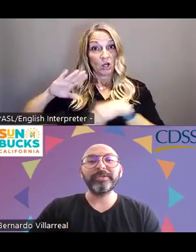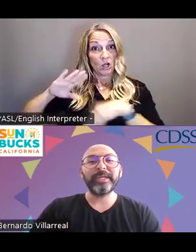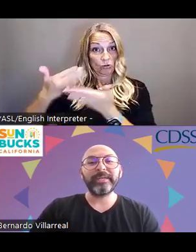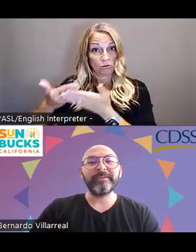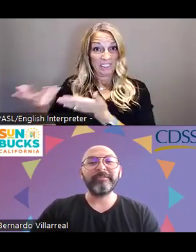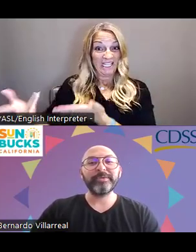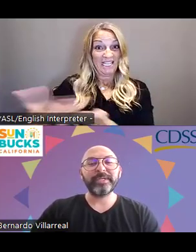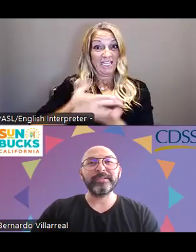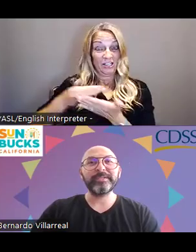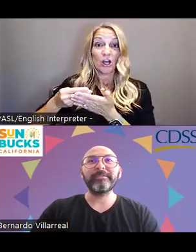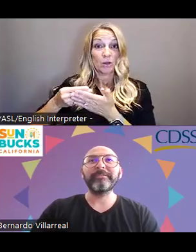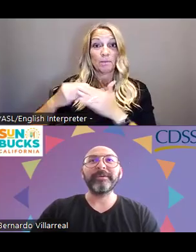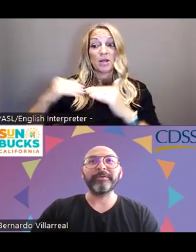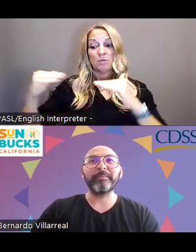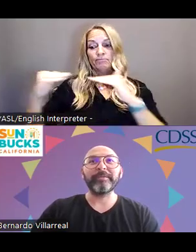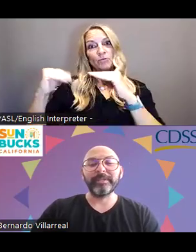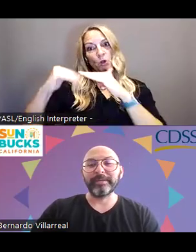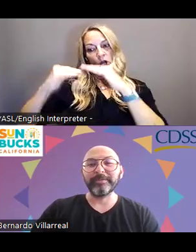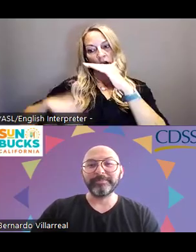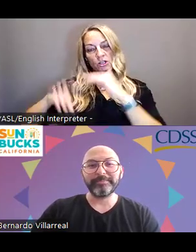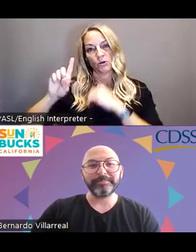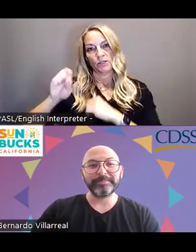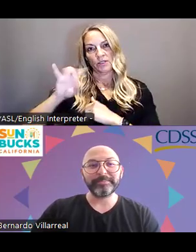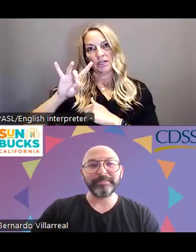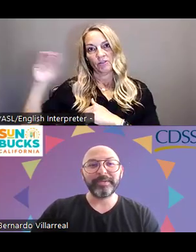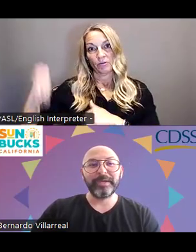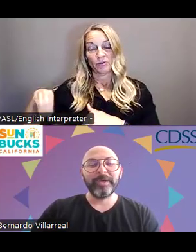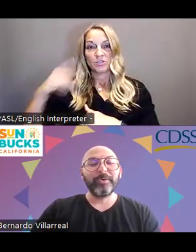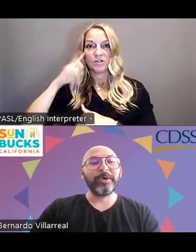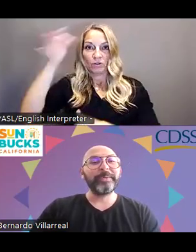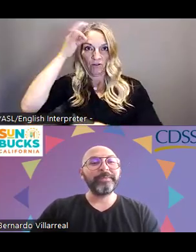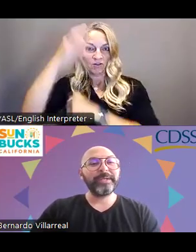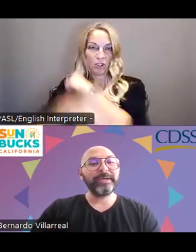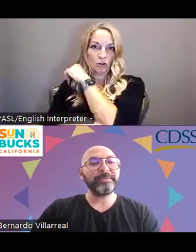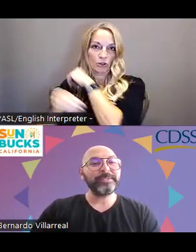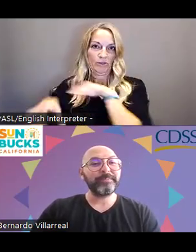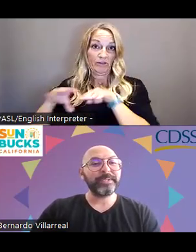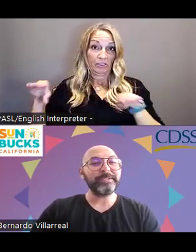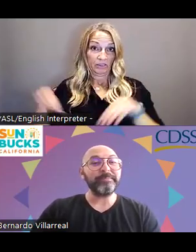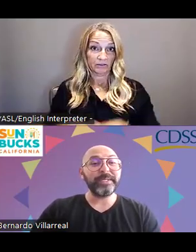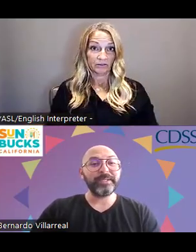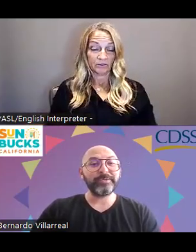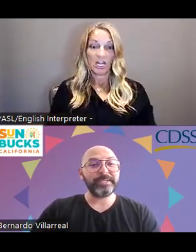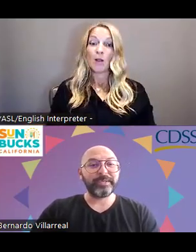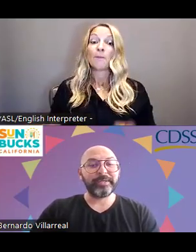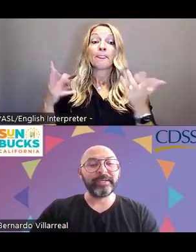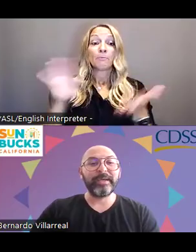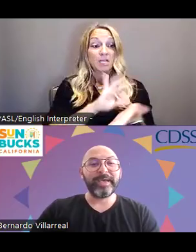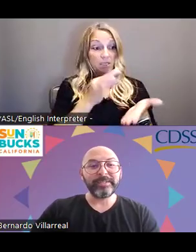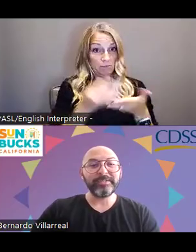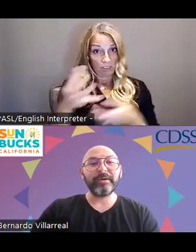under 185% of the federal poverty level. While many Medi-Cal recipients meet